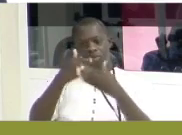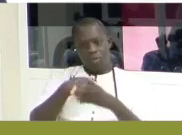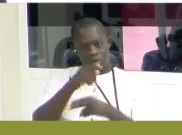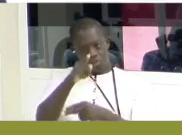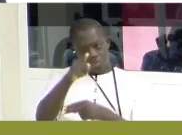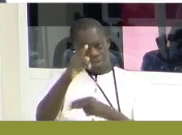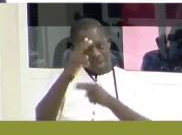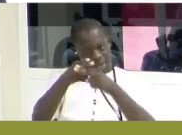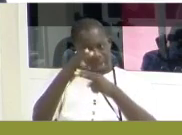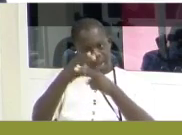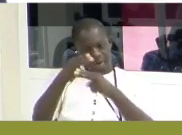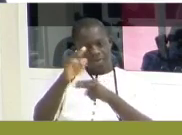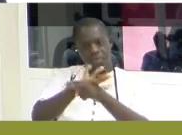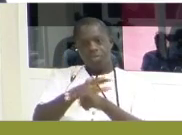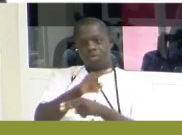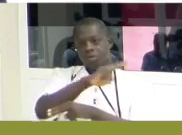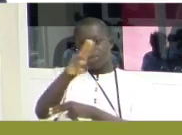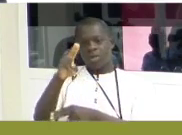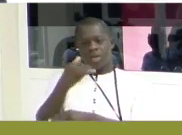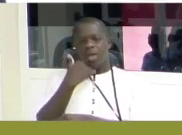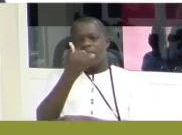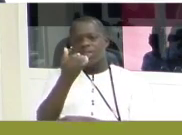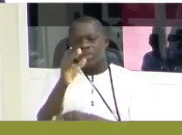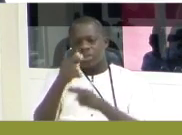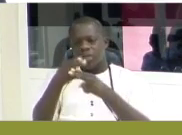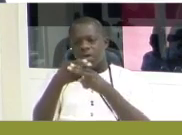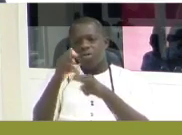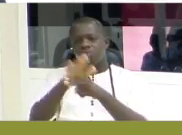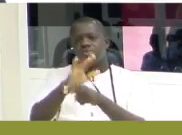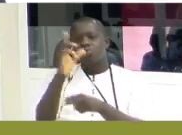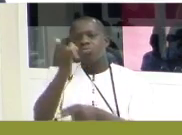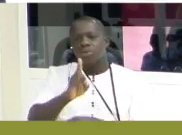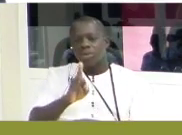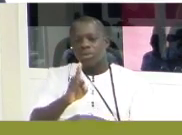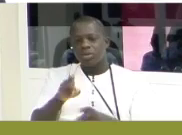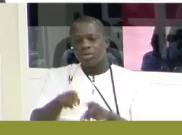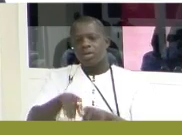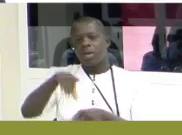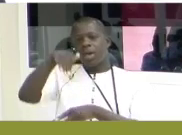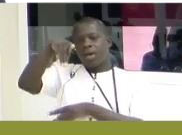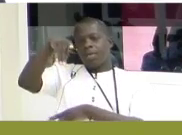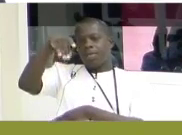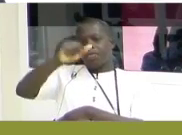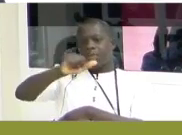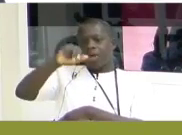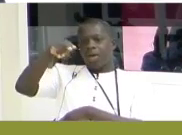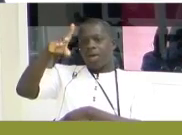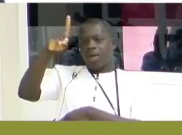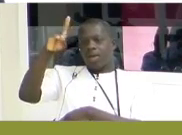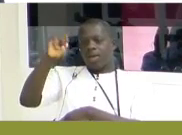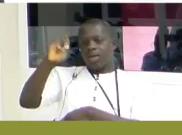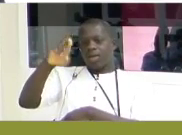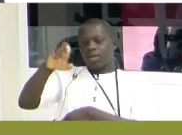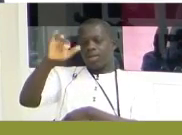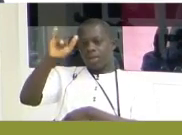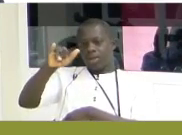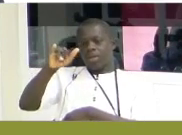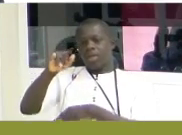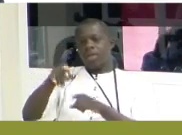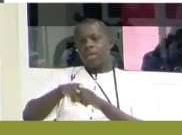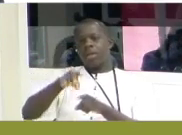careful of what? He said Pandirimbai is writing a lot about Asombi Bojang. Asombi Bojang